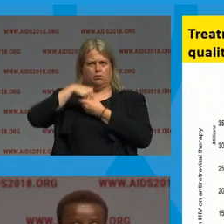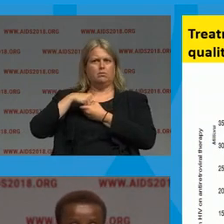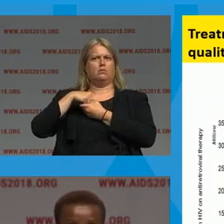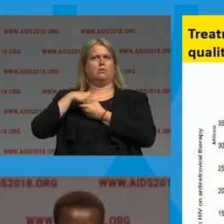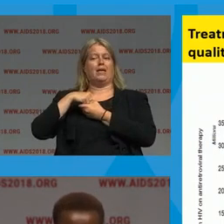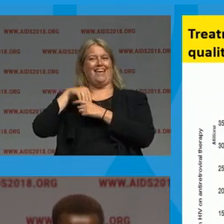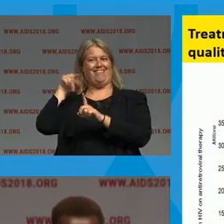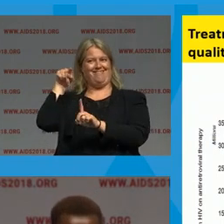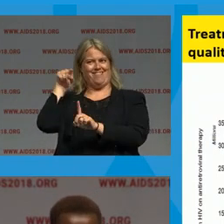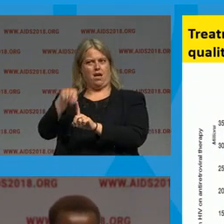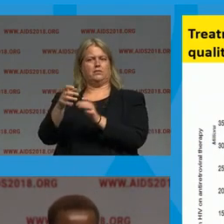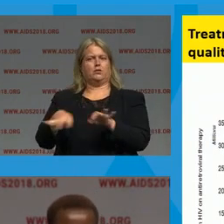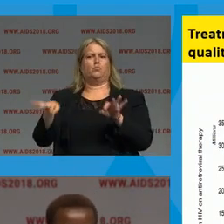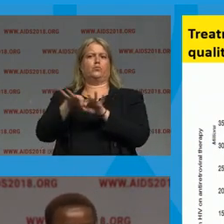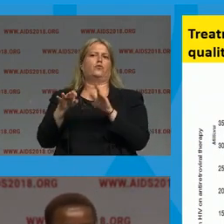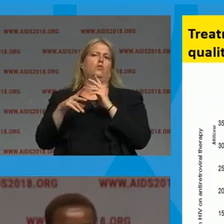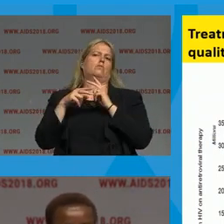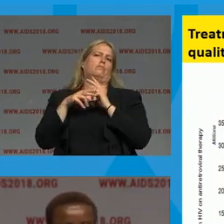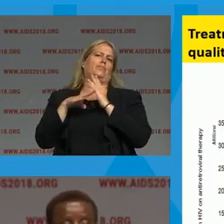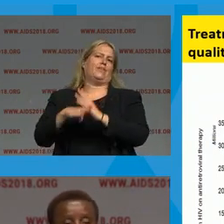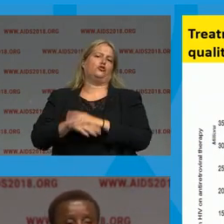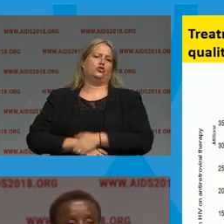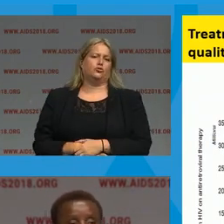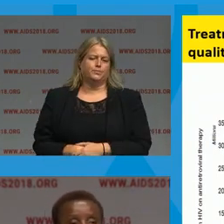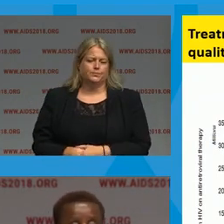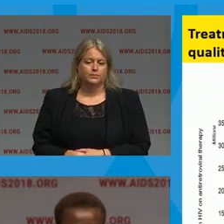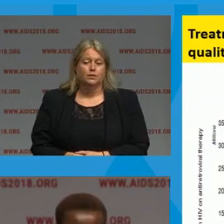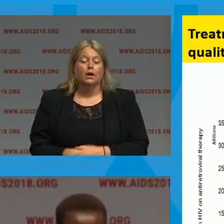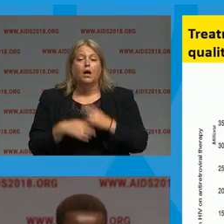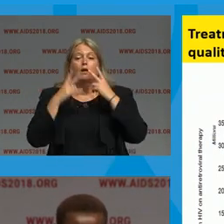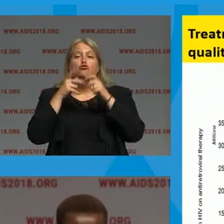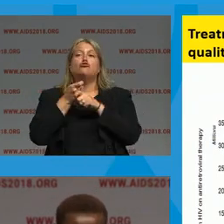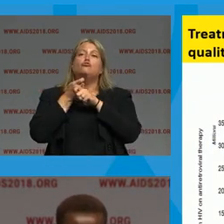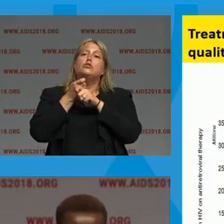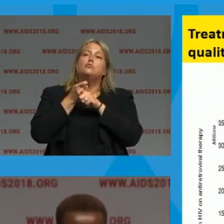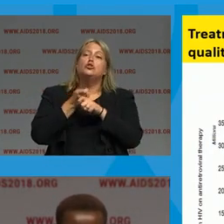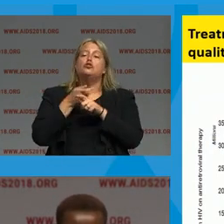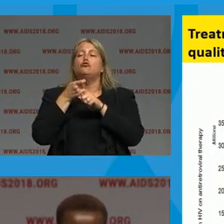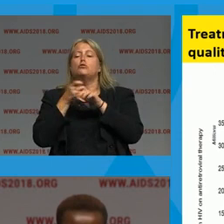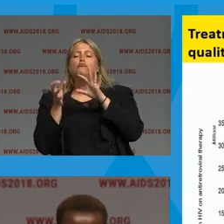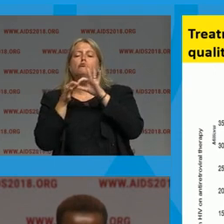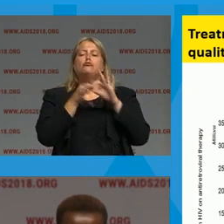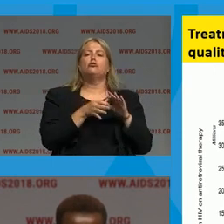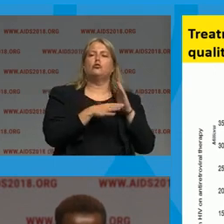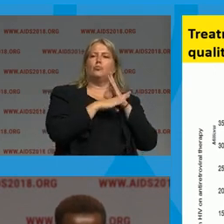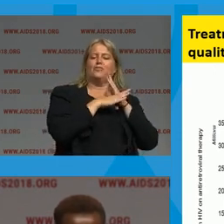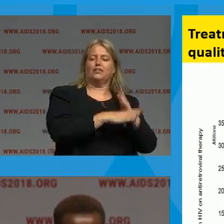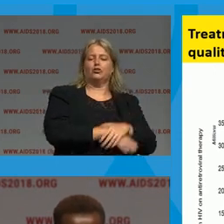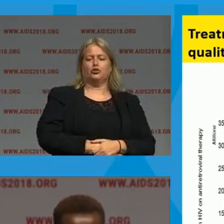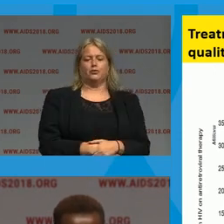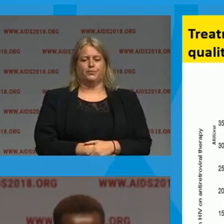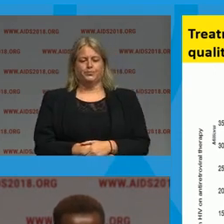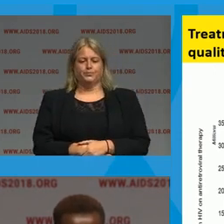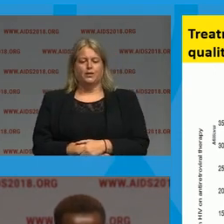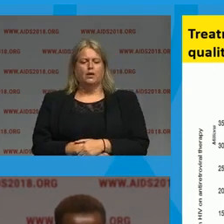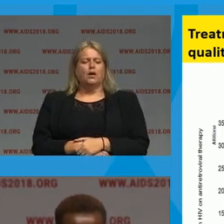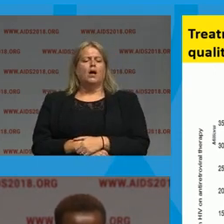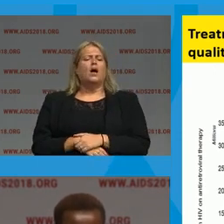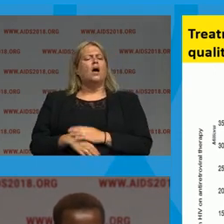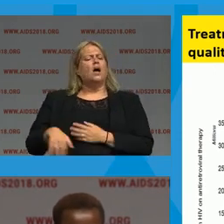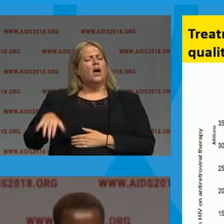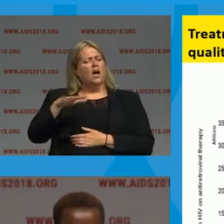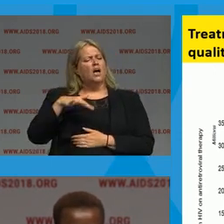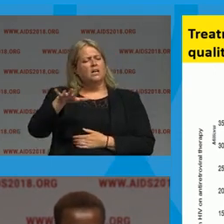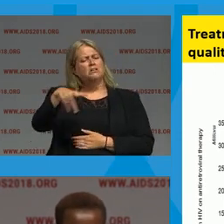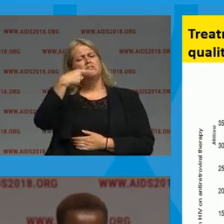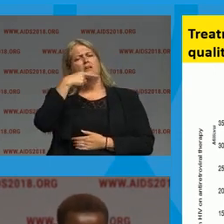for prevention. Looking at treatment and treatment for prevention, HPTN 052 showed us the